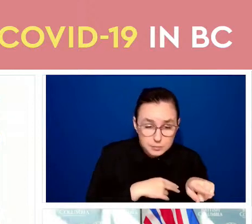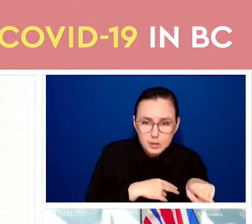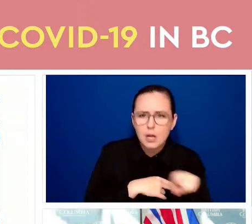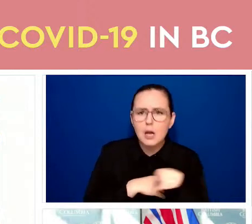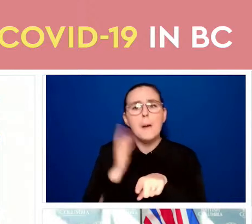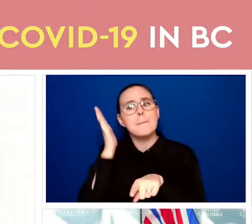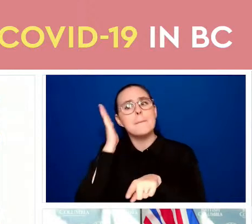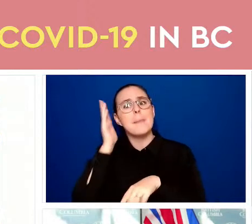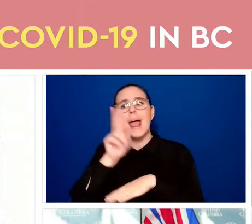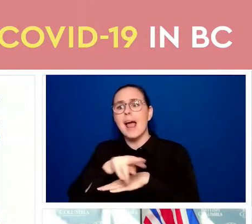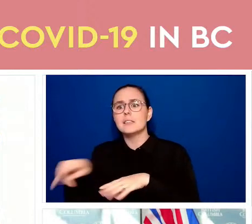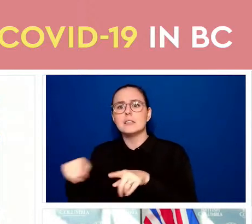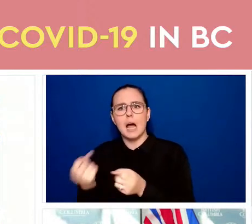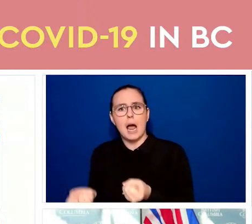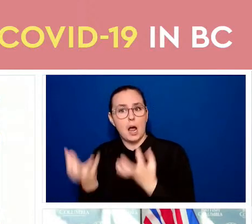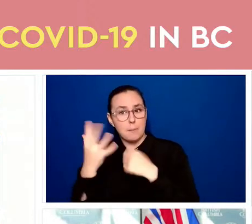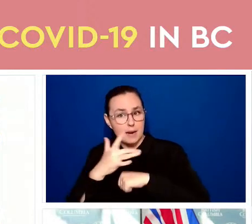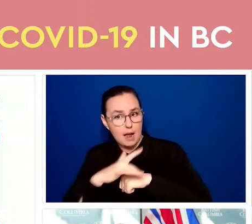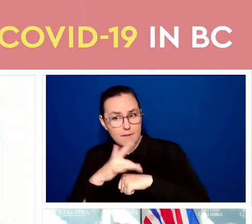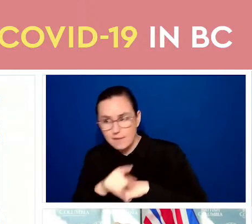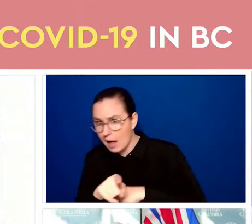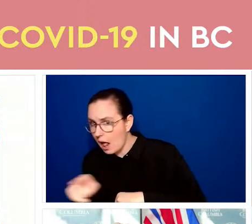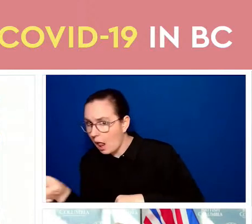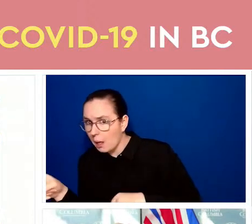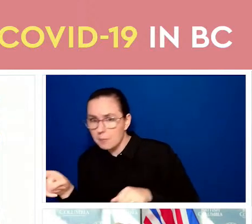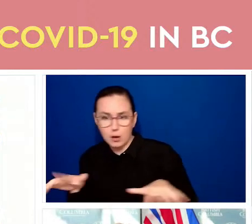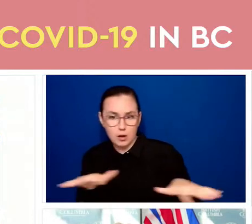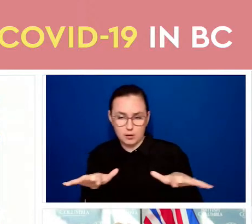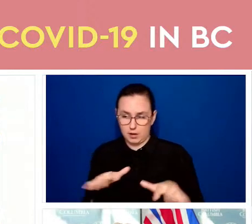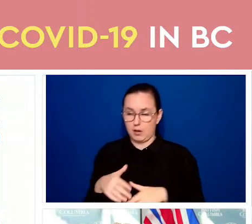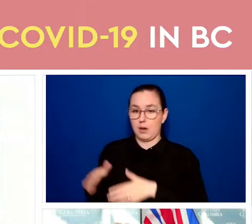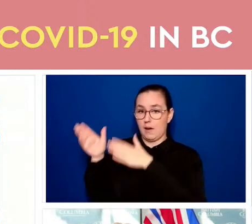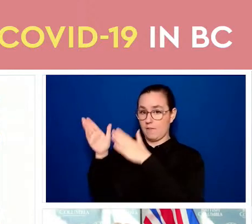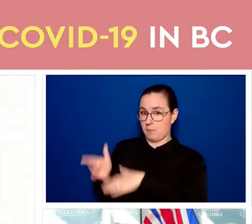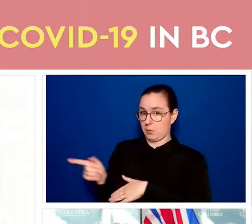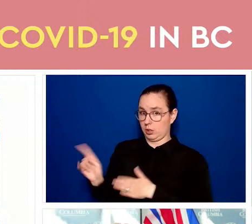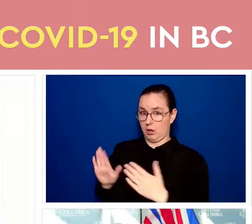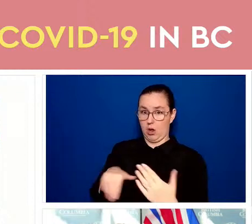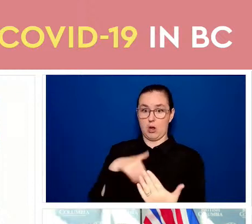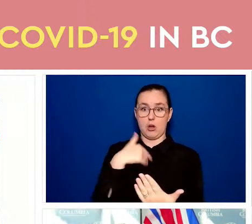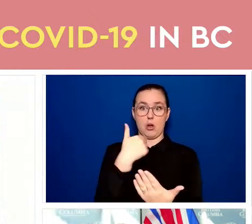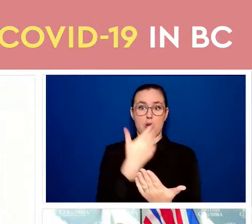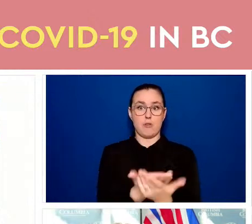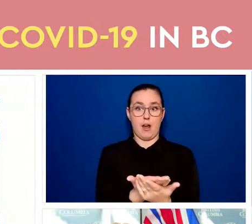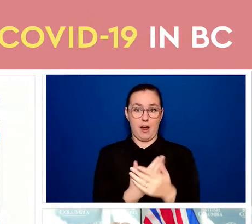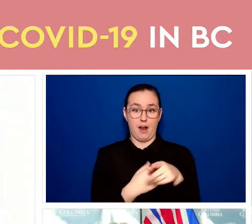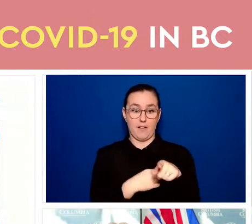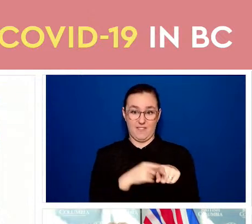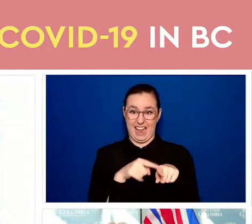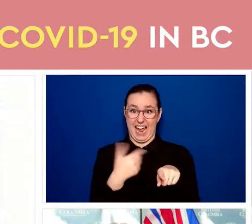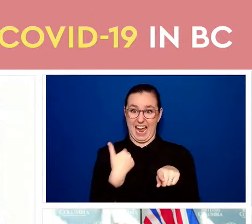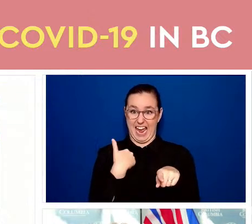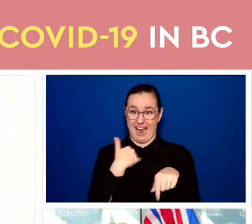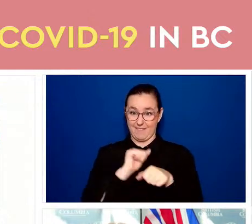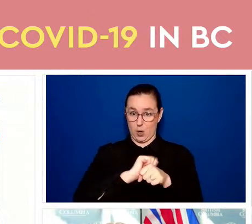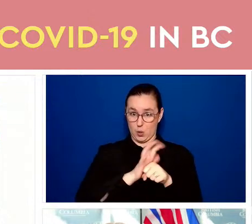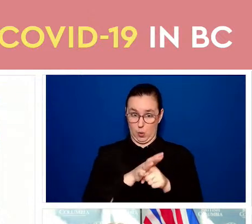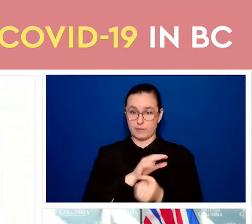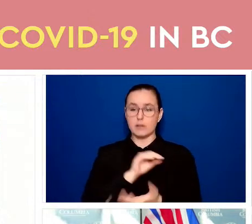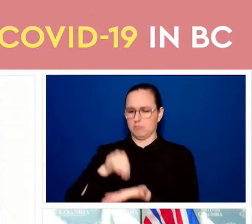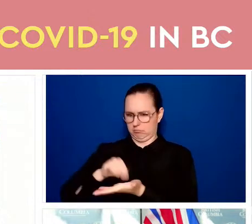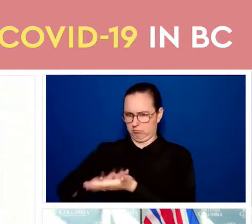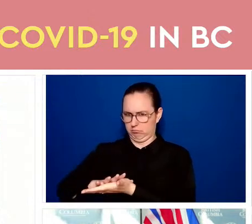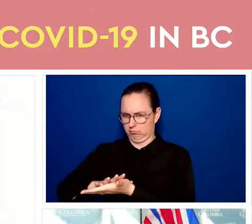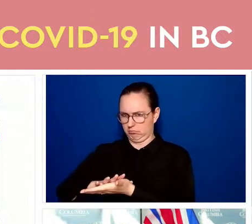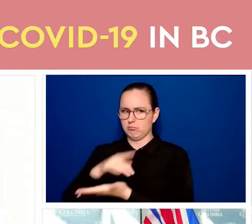someone comes into the hospital with COVID, the record shows them as a person with COVID. It's on the discharge abstract, and it is a metric